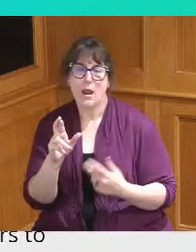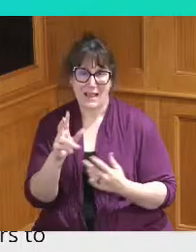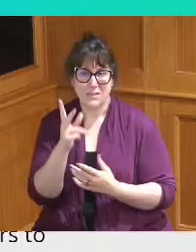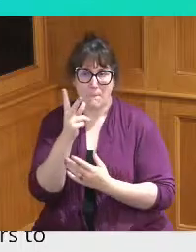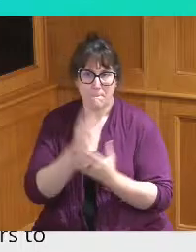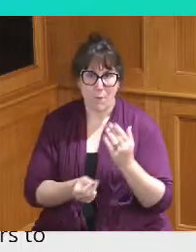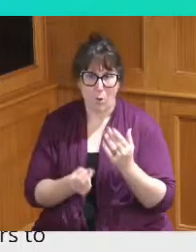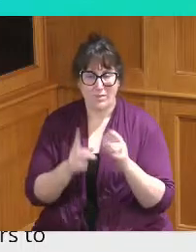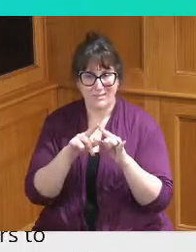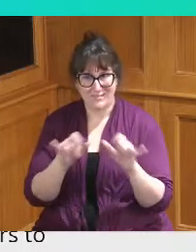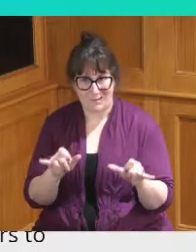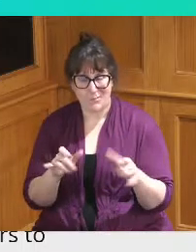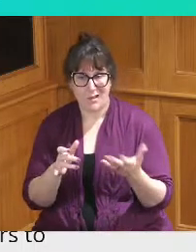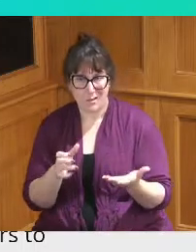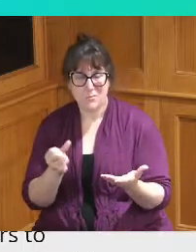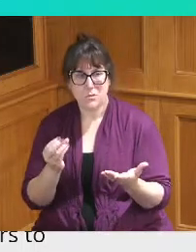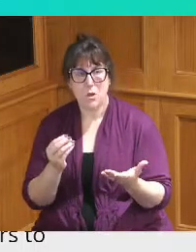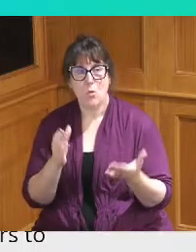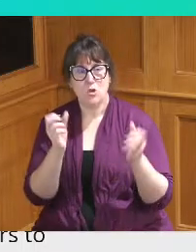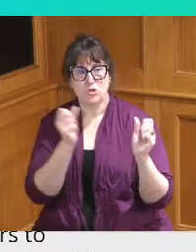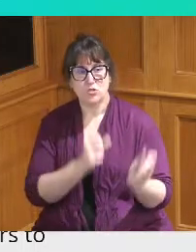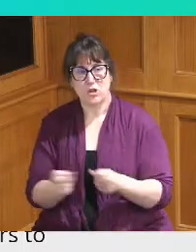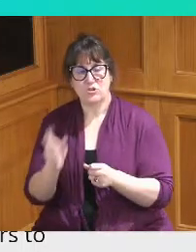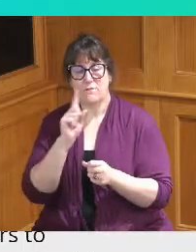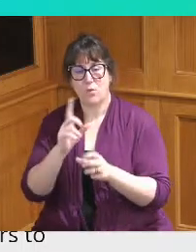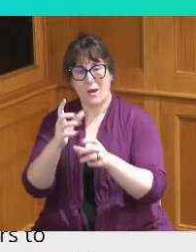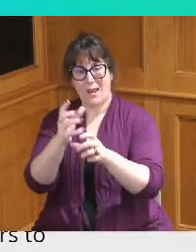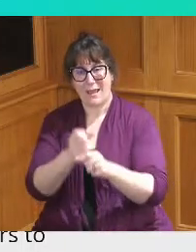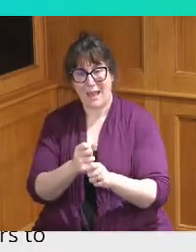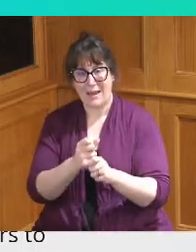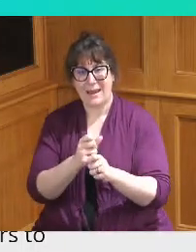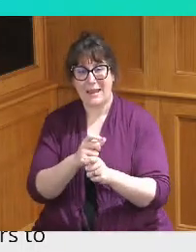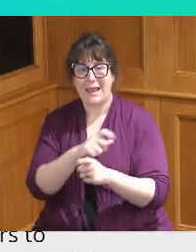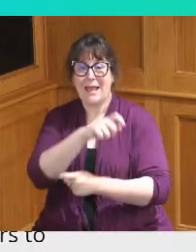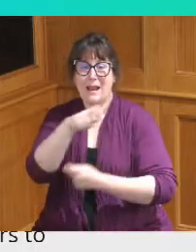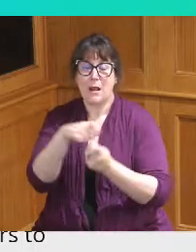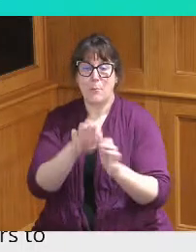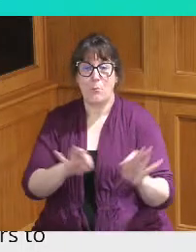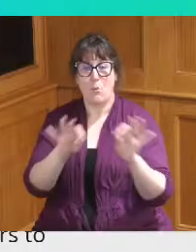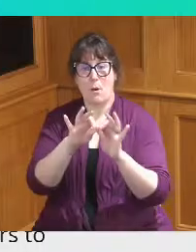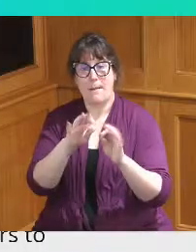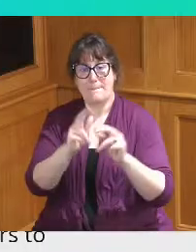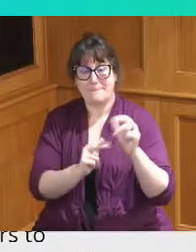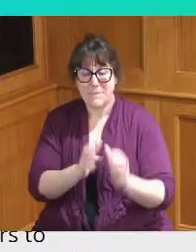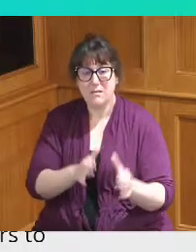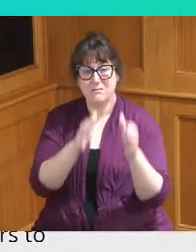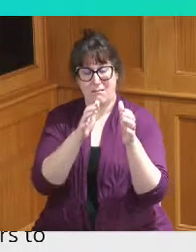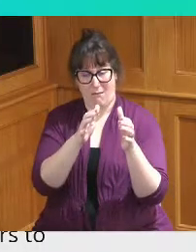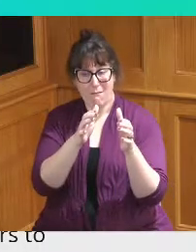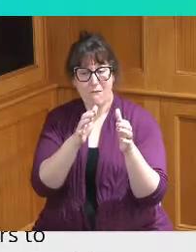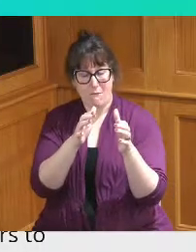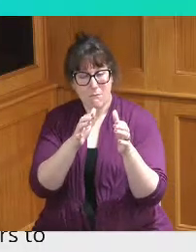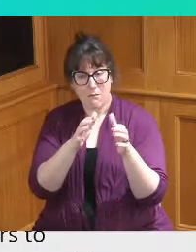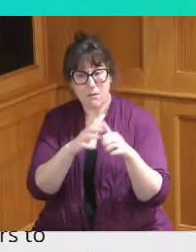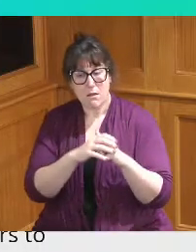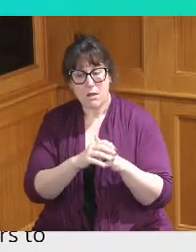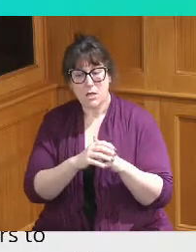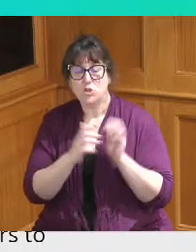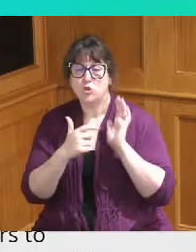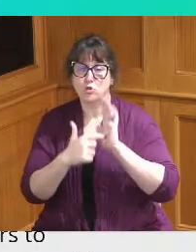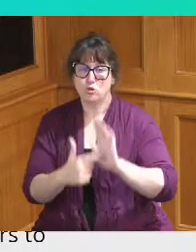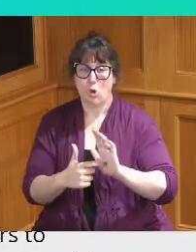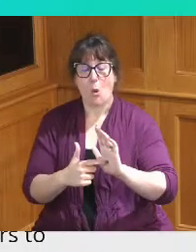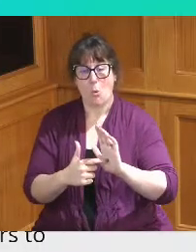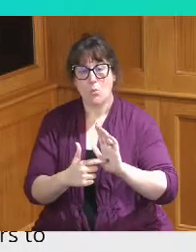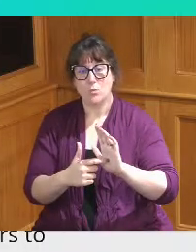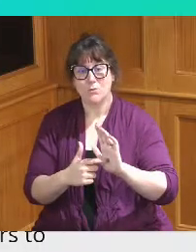a strategy of acquiring and redeveloping a key building in the business district to sort of catalyze further investment in